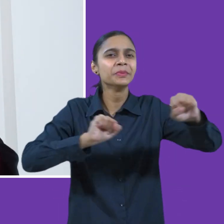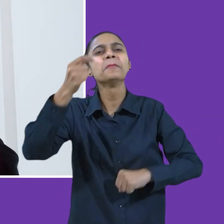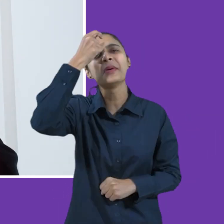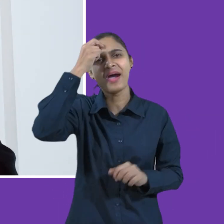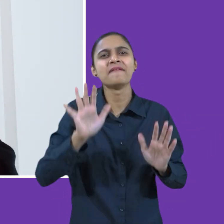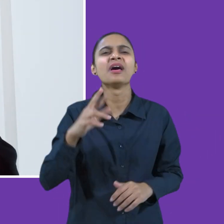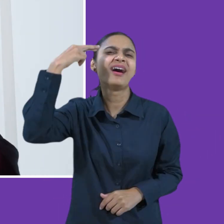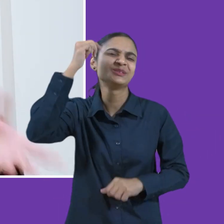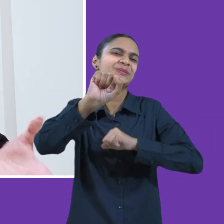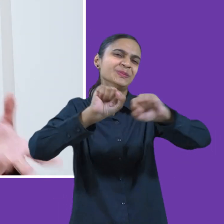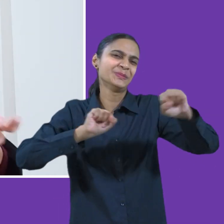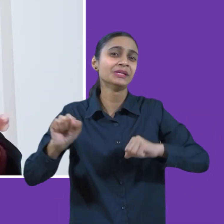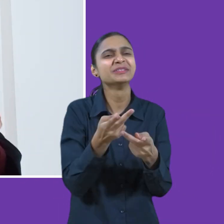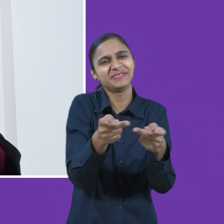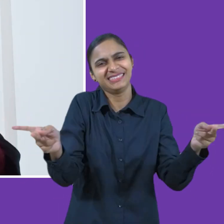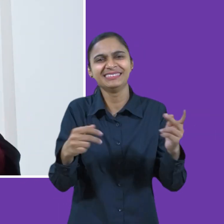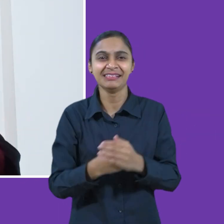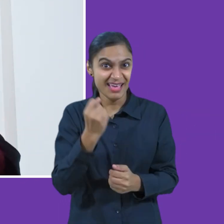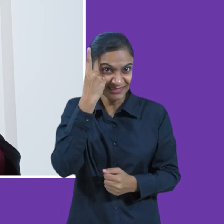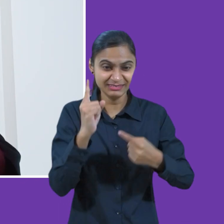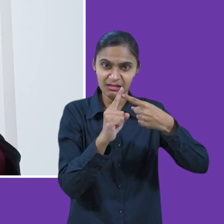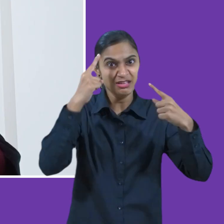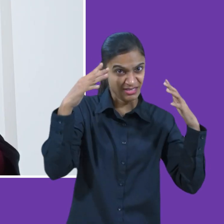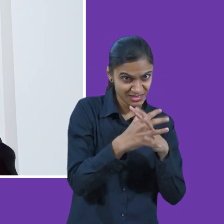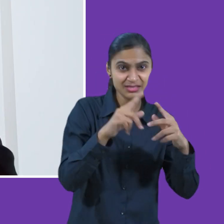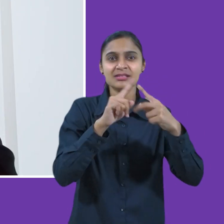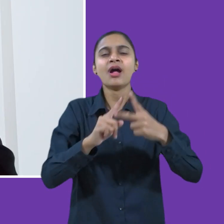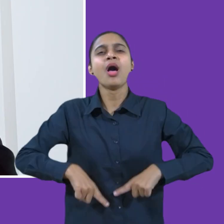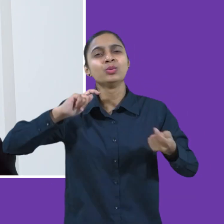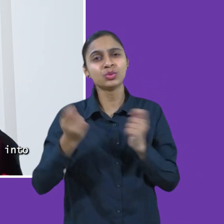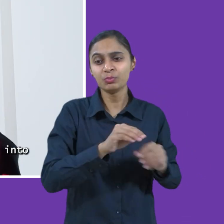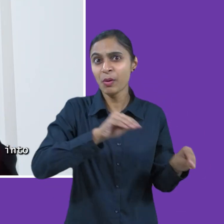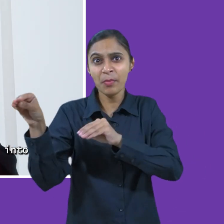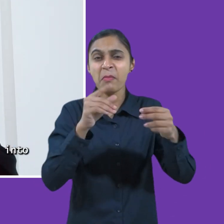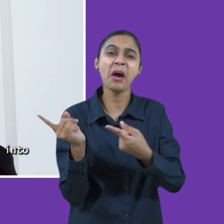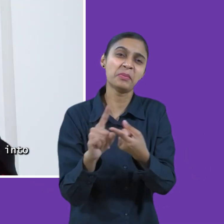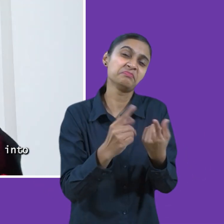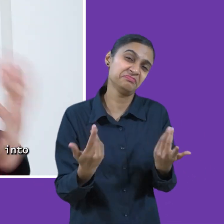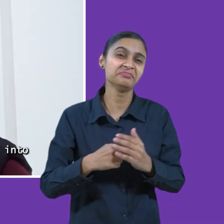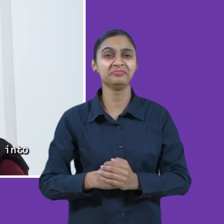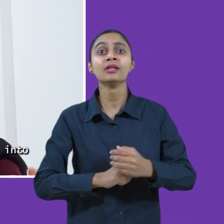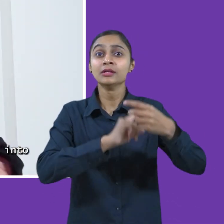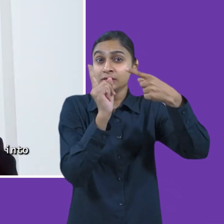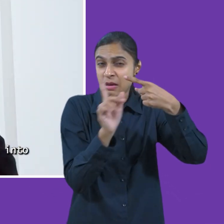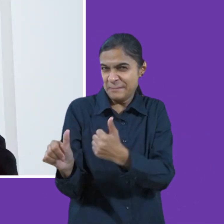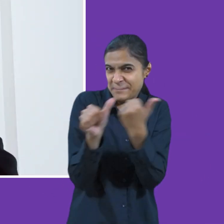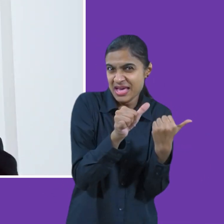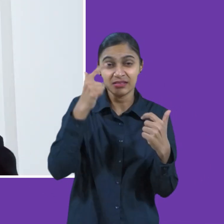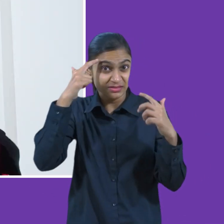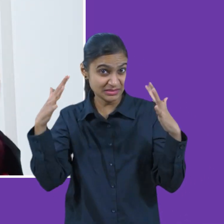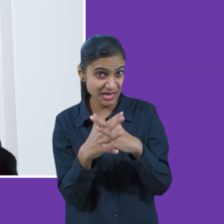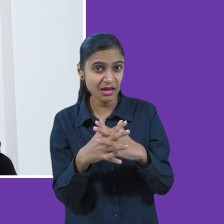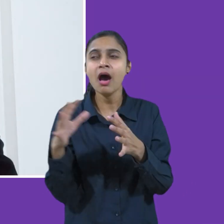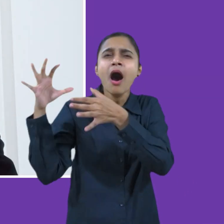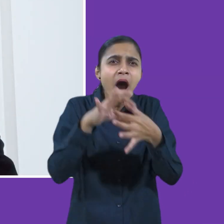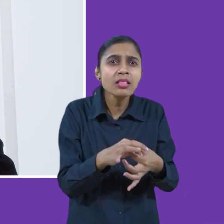stress is also one of them. And also in some cases, people said that out of stress they were into habits like alcohol or something on